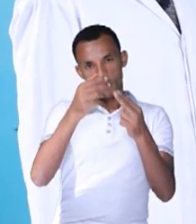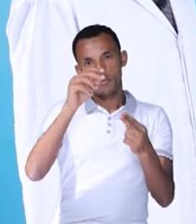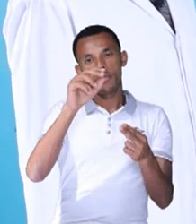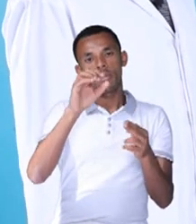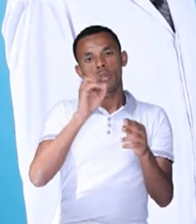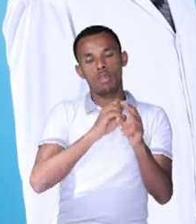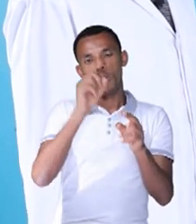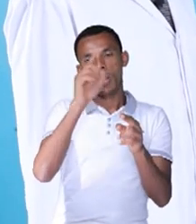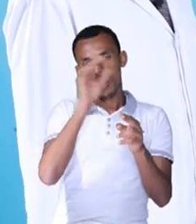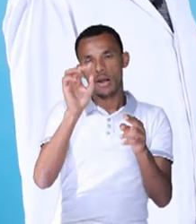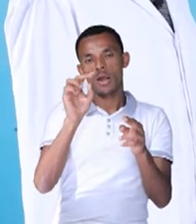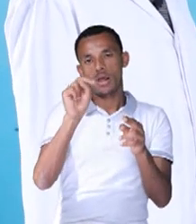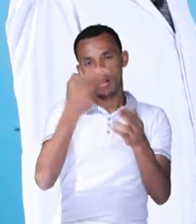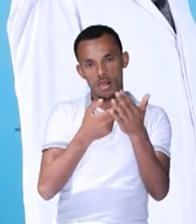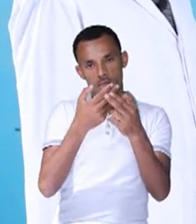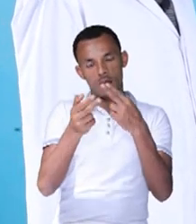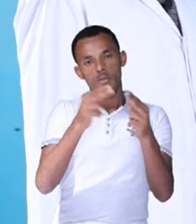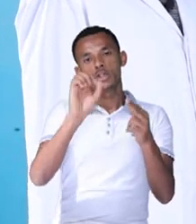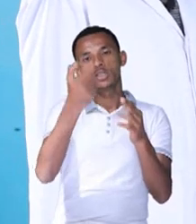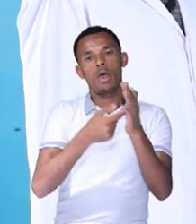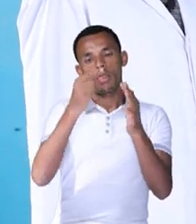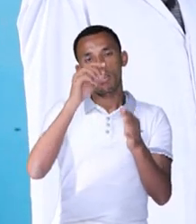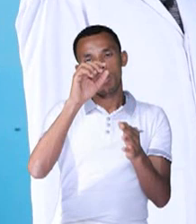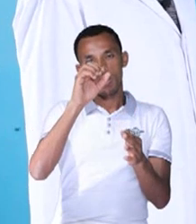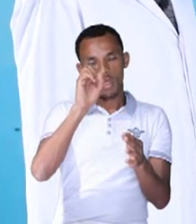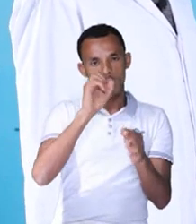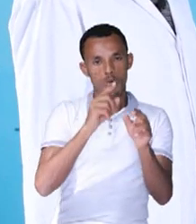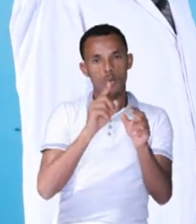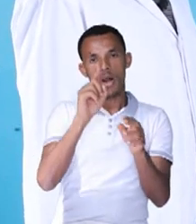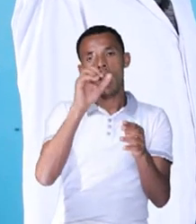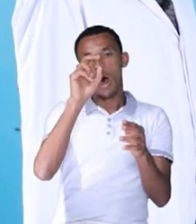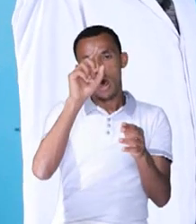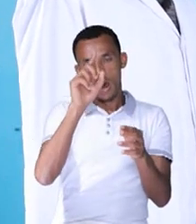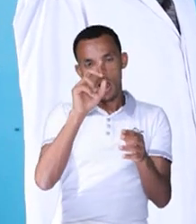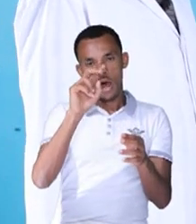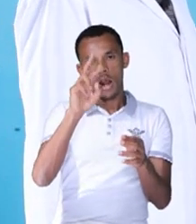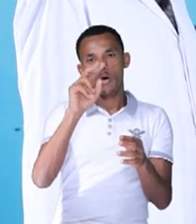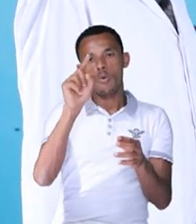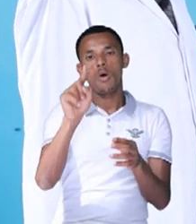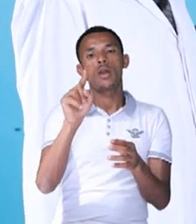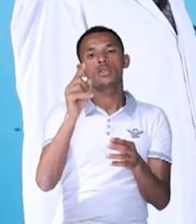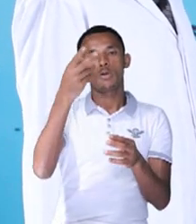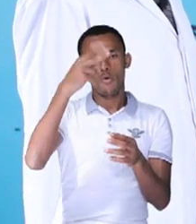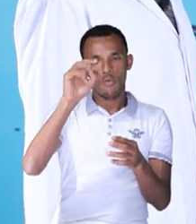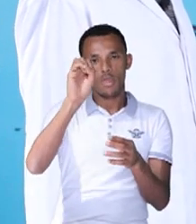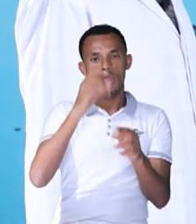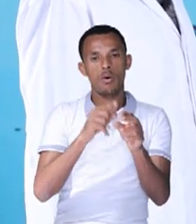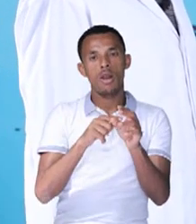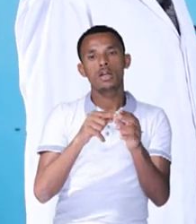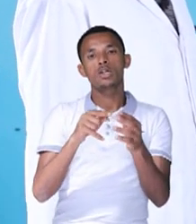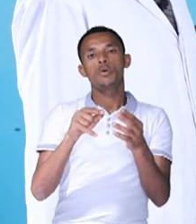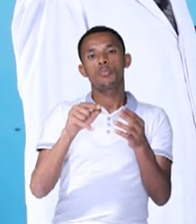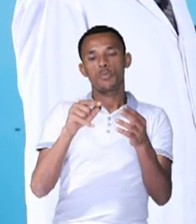times sine of n theta 1. So R1 the power of n, it gives the modulus of the